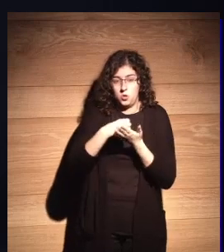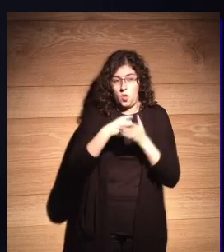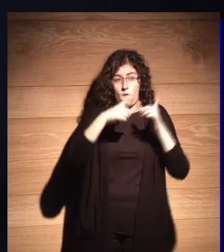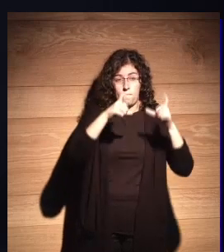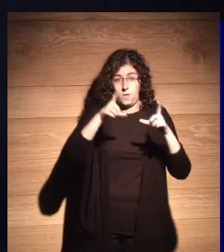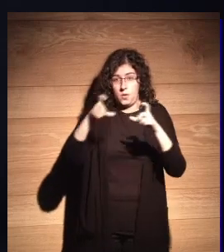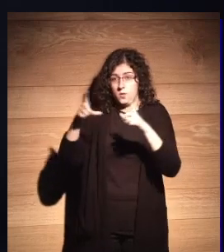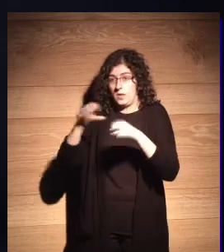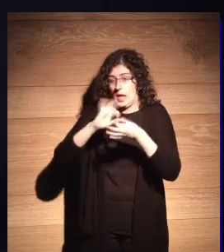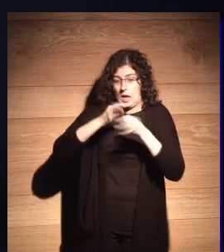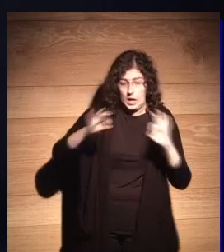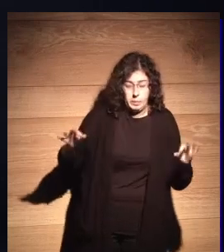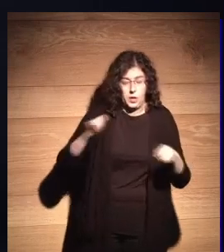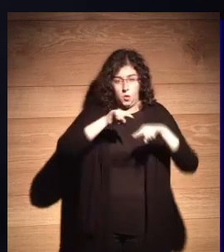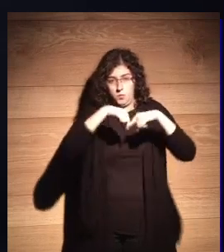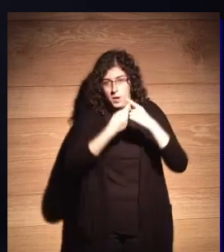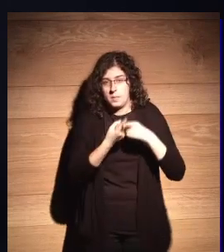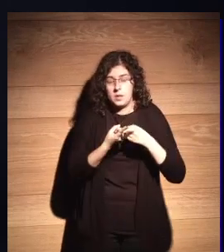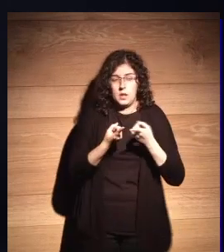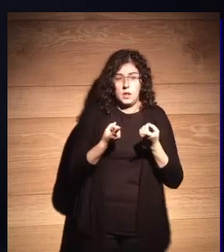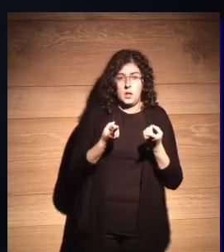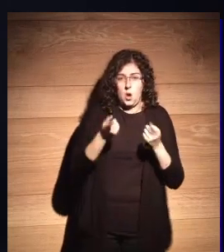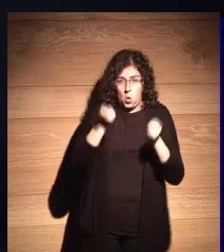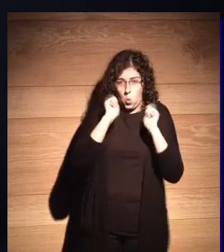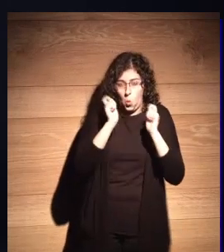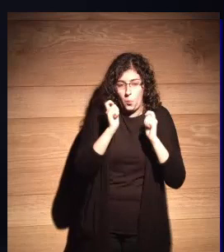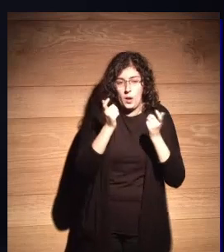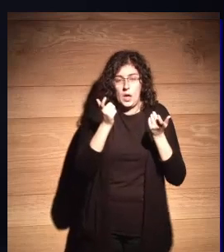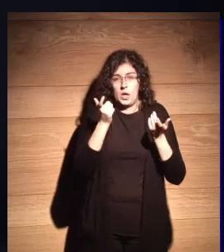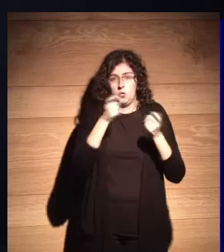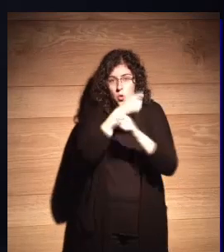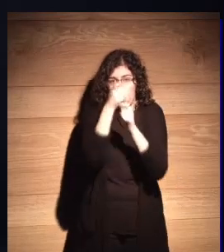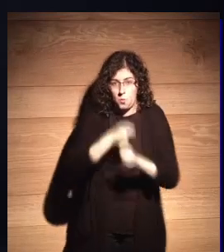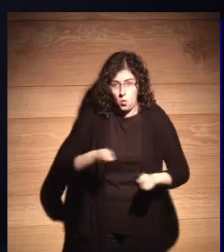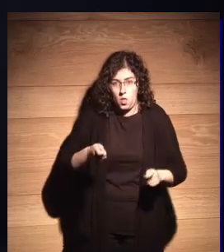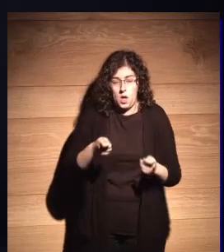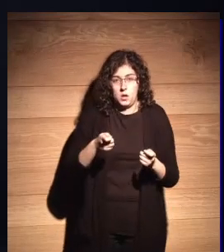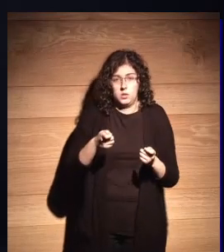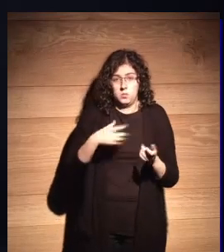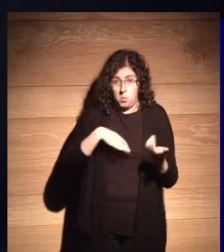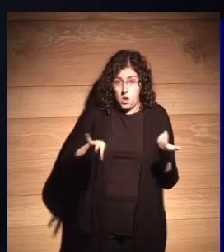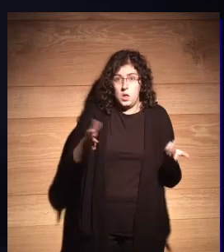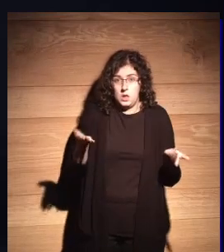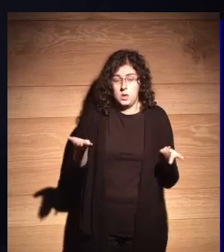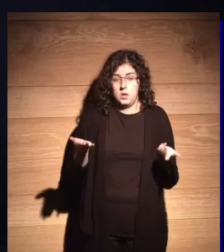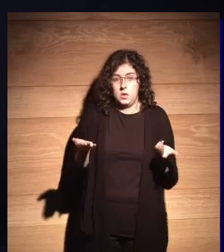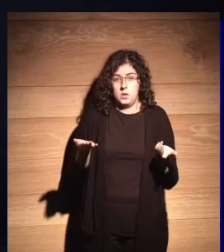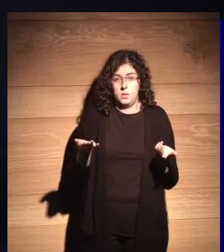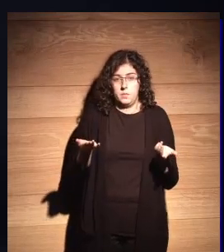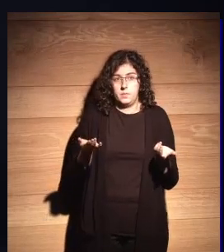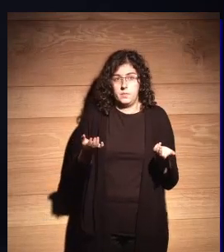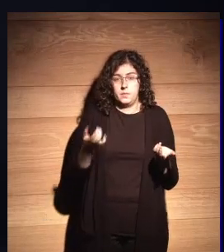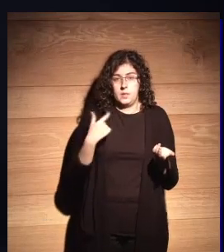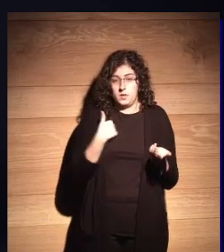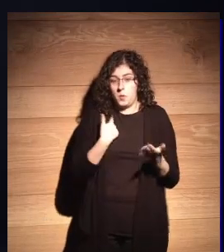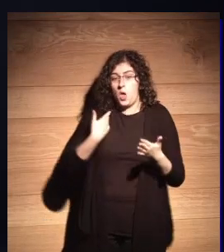their family, birthdays, weddings, and have the potential to kind of document their own